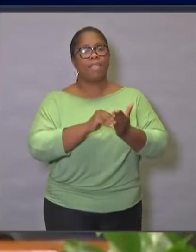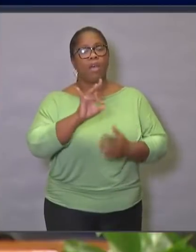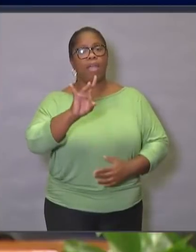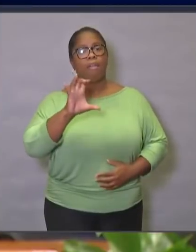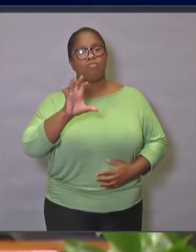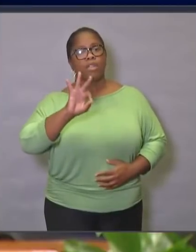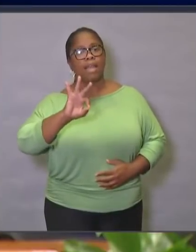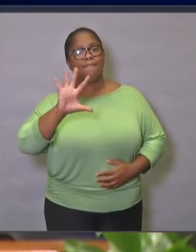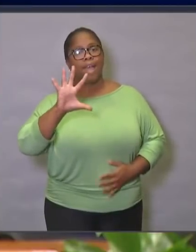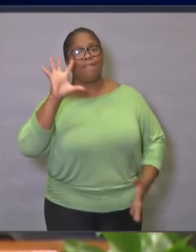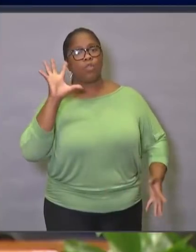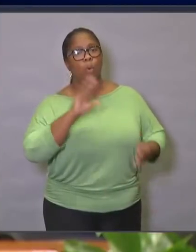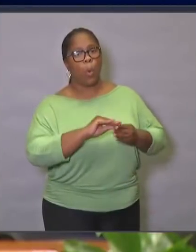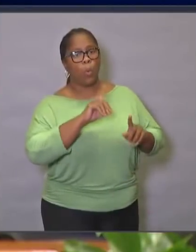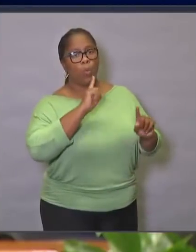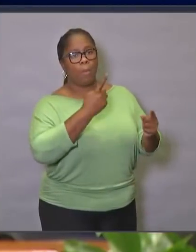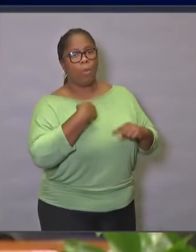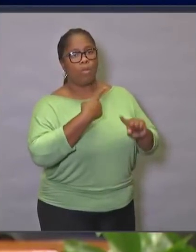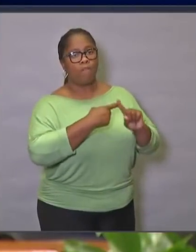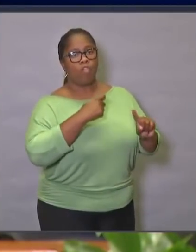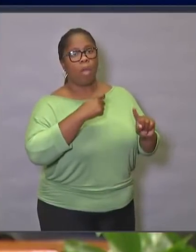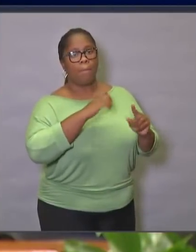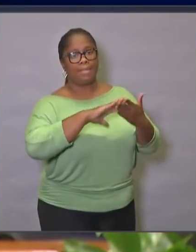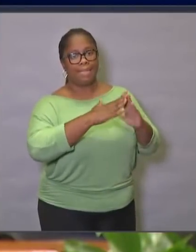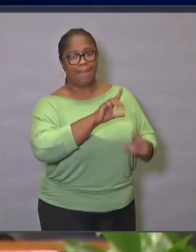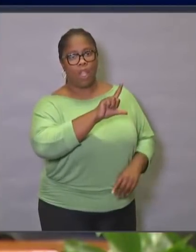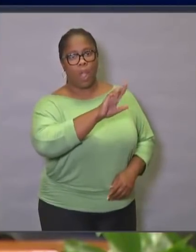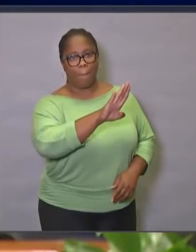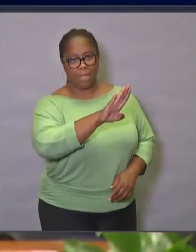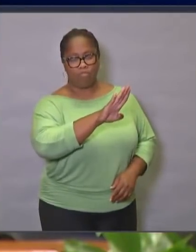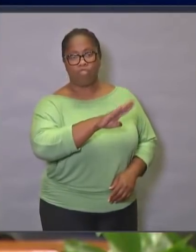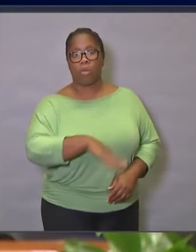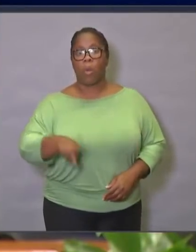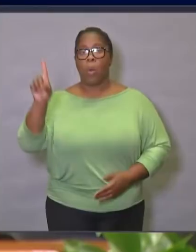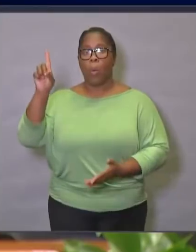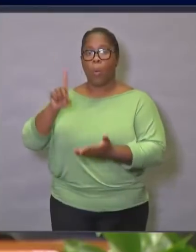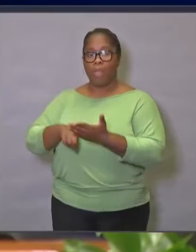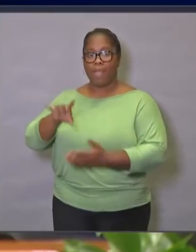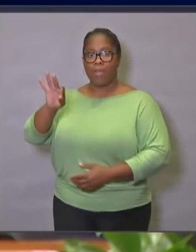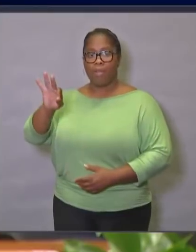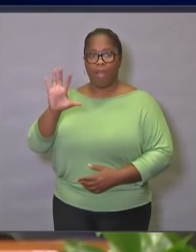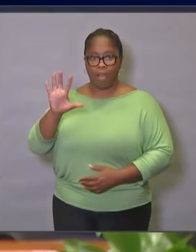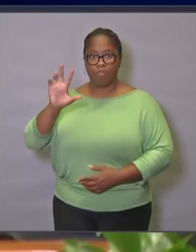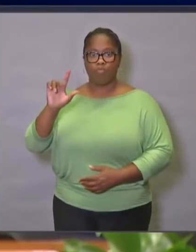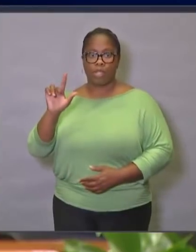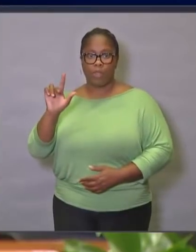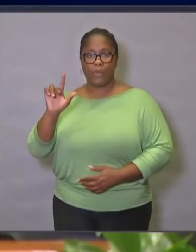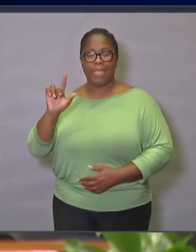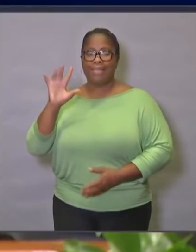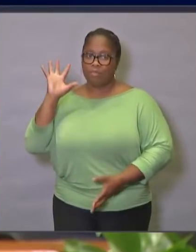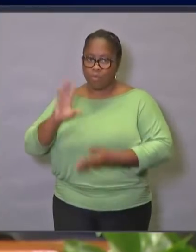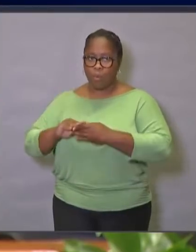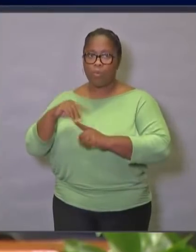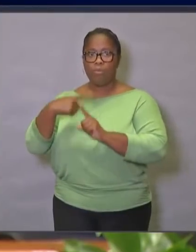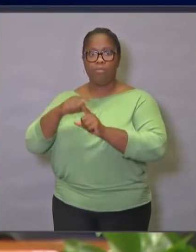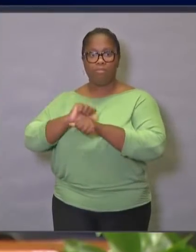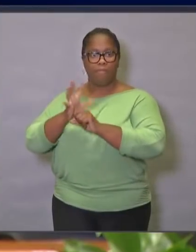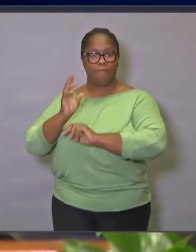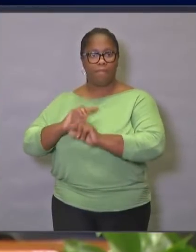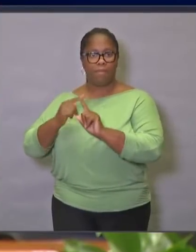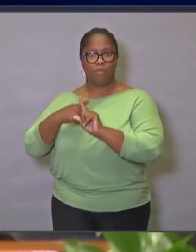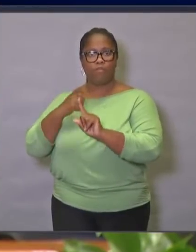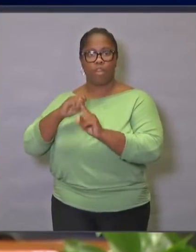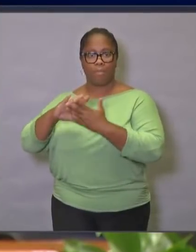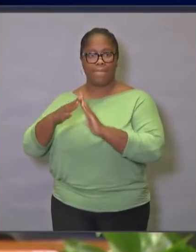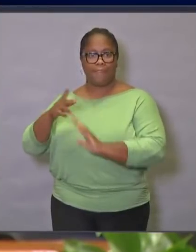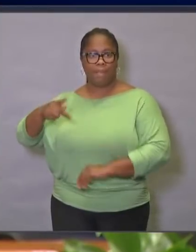7,895 total cases reported by our partners in the city of Long Beach and 1,923 total cases reported by